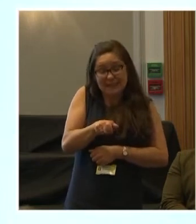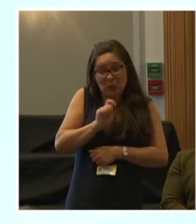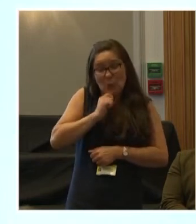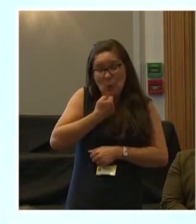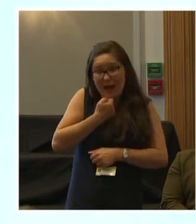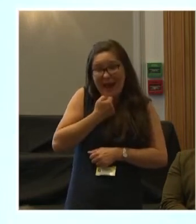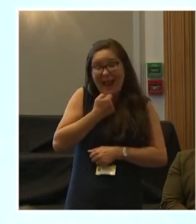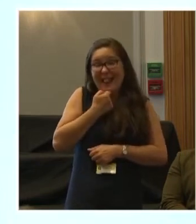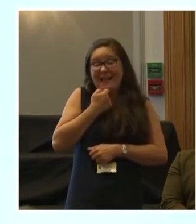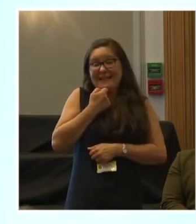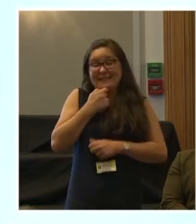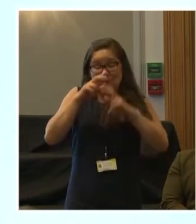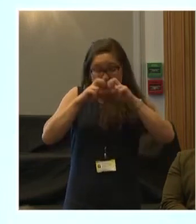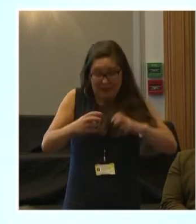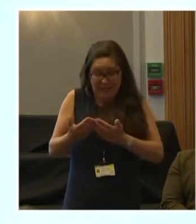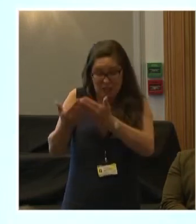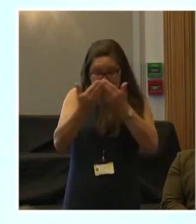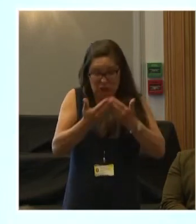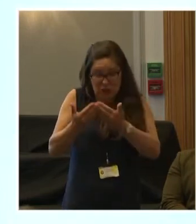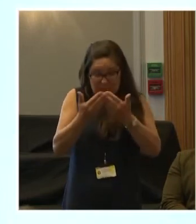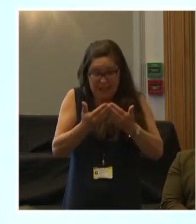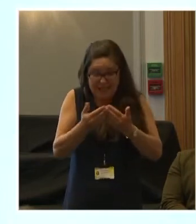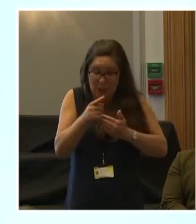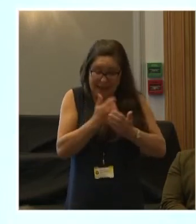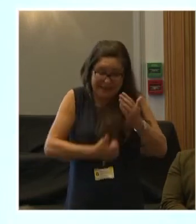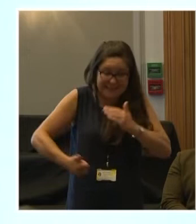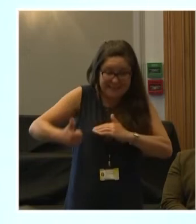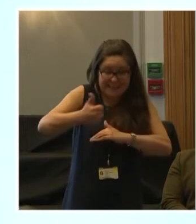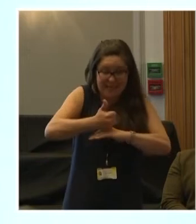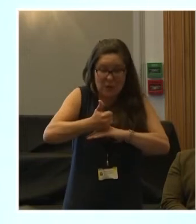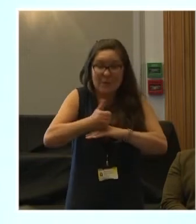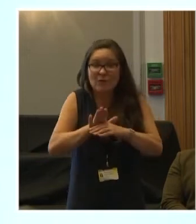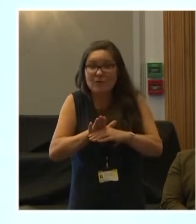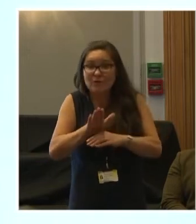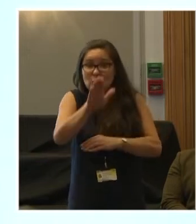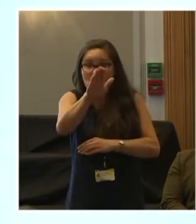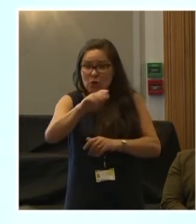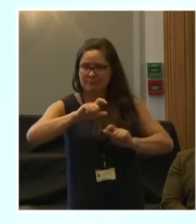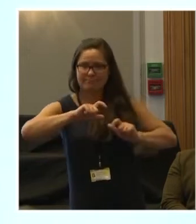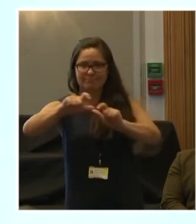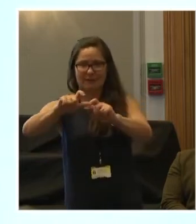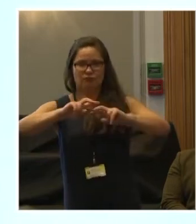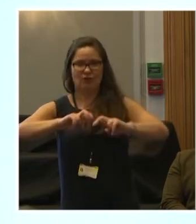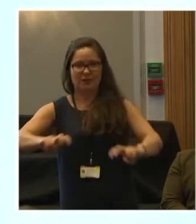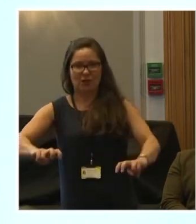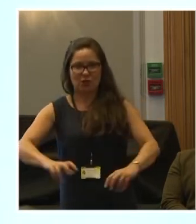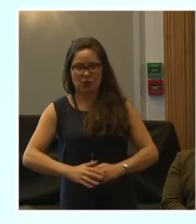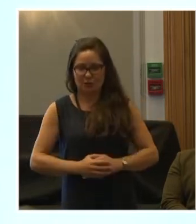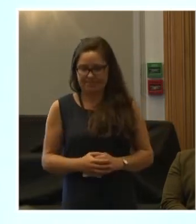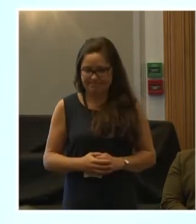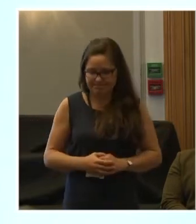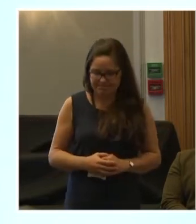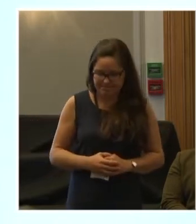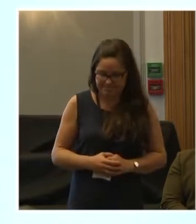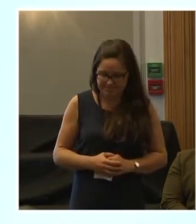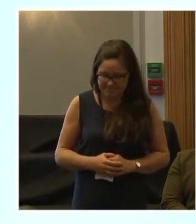young scientist to lay the foundations for a future career in inherited sight loss research. Professor Maria